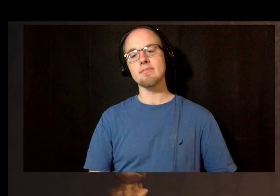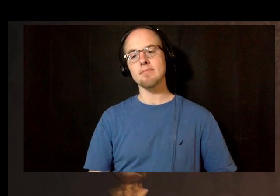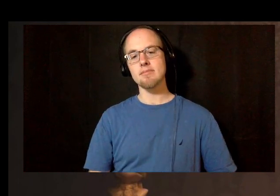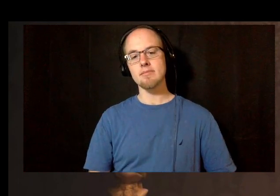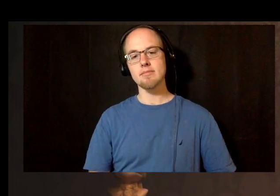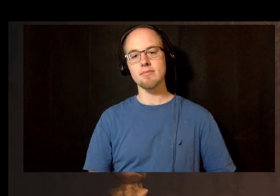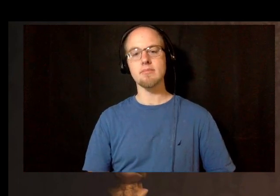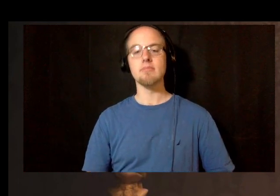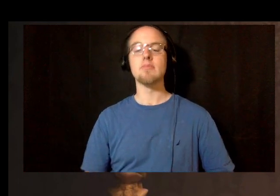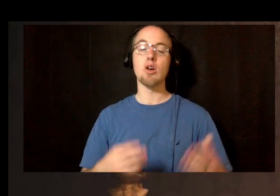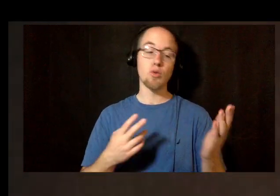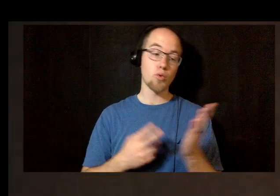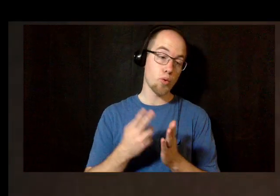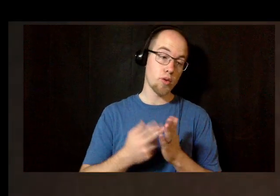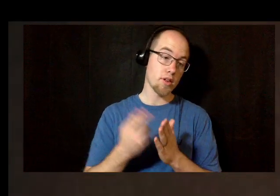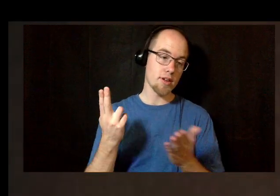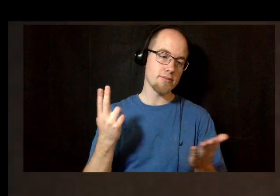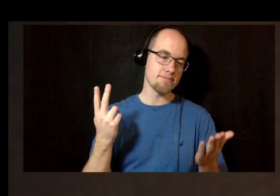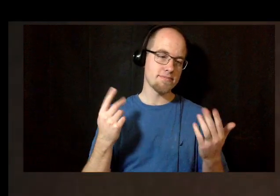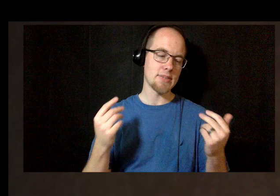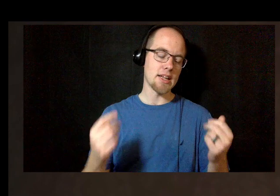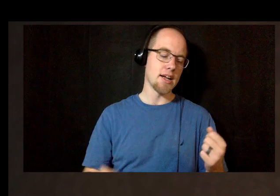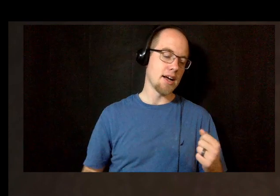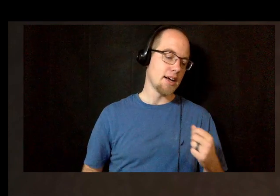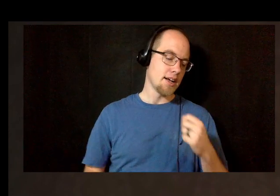The truth is, I'm